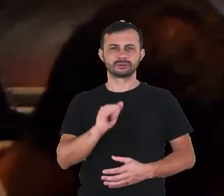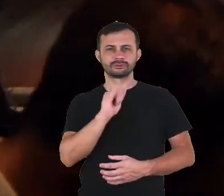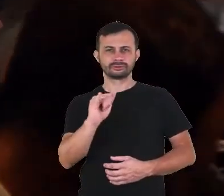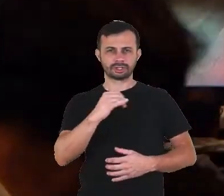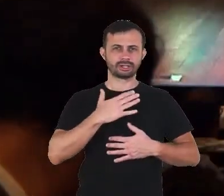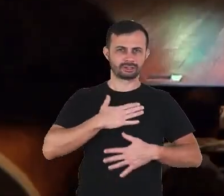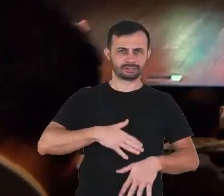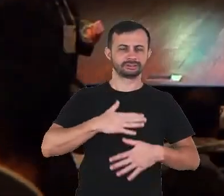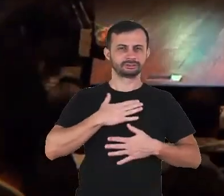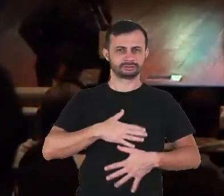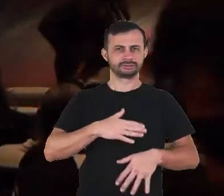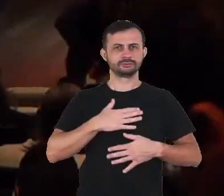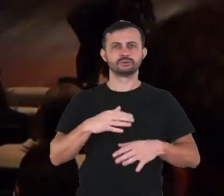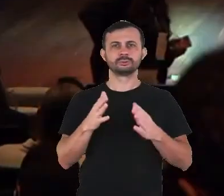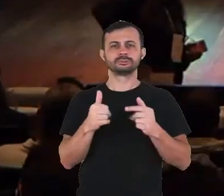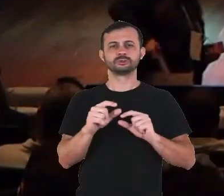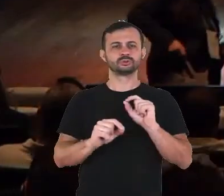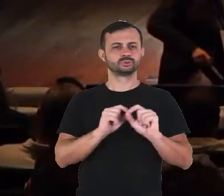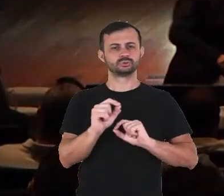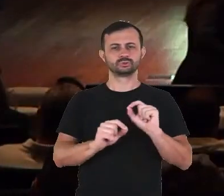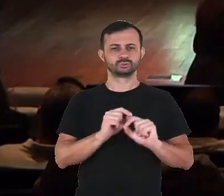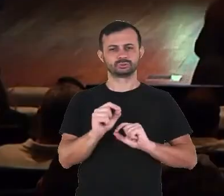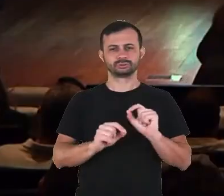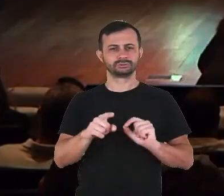see my full slide.